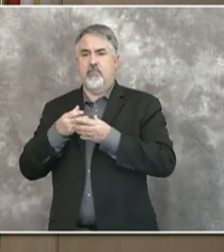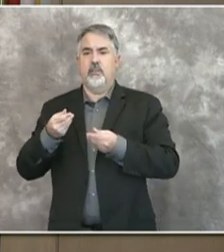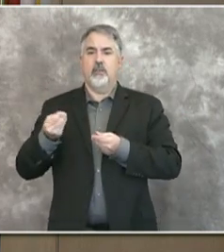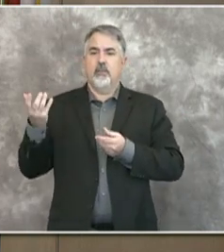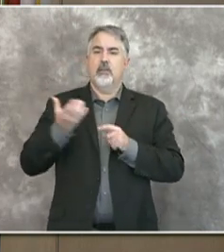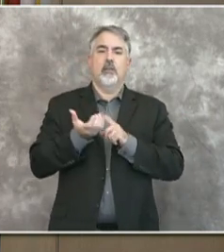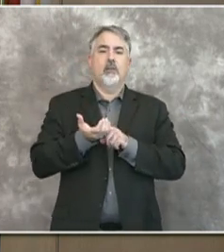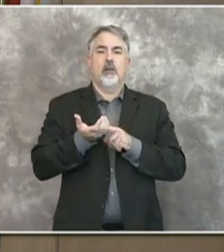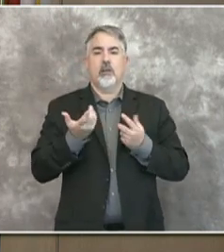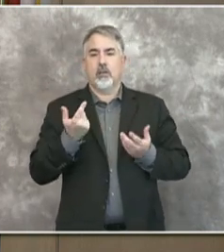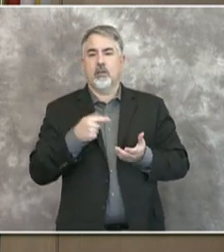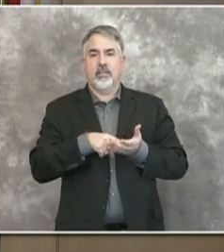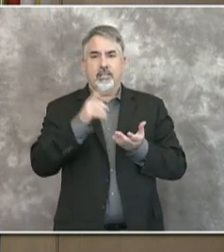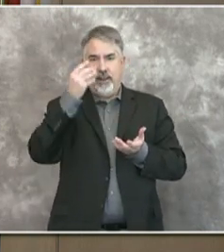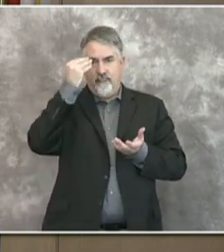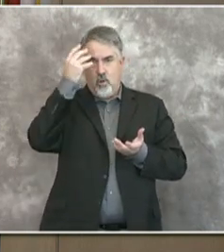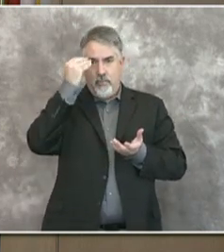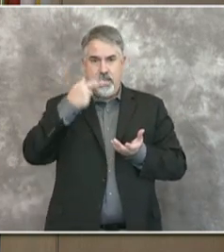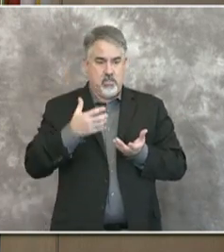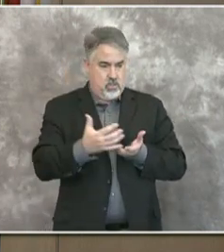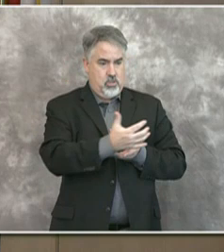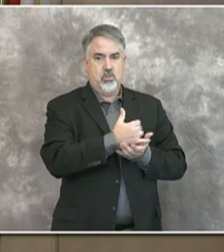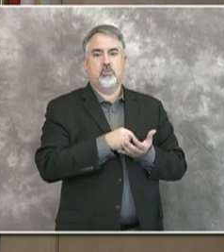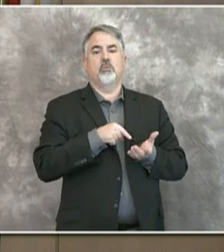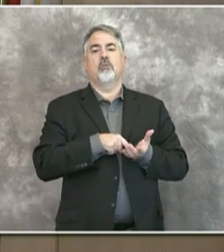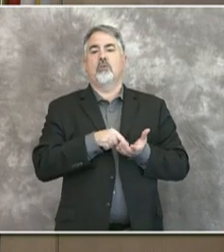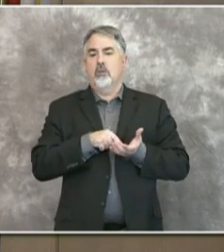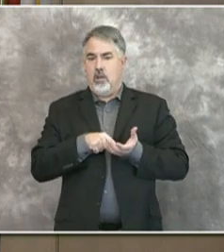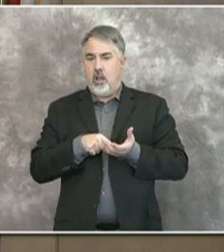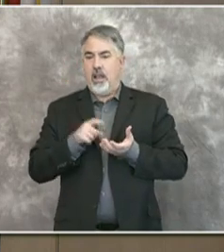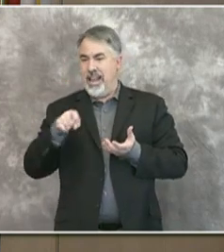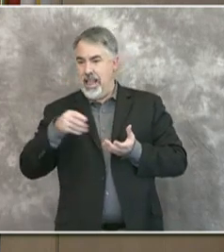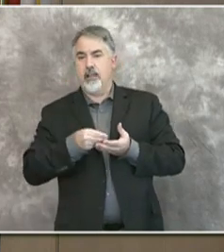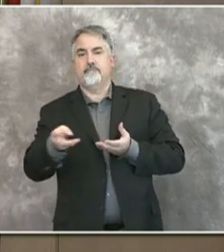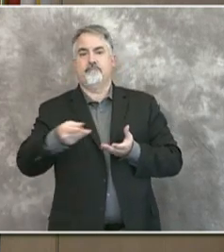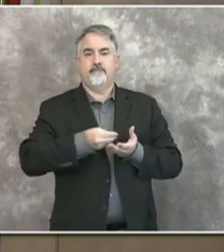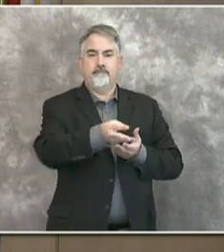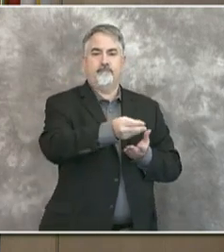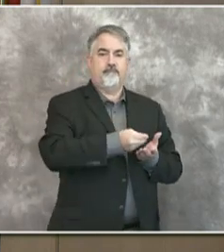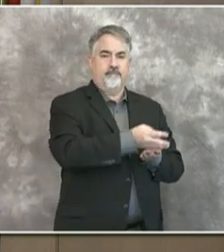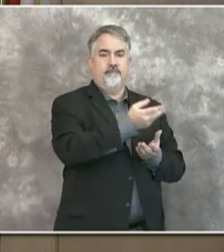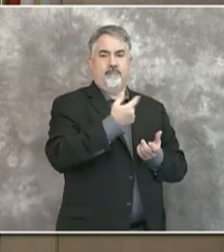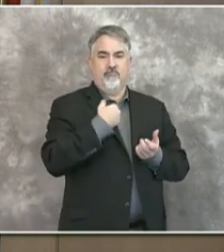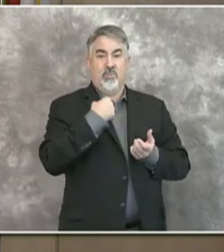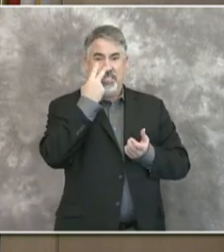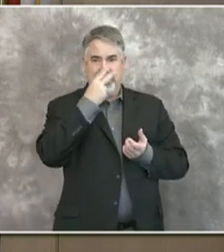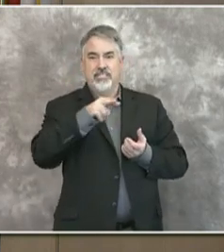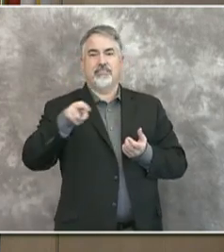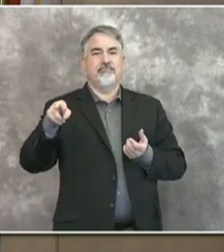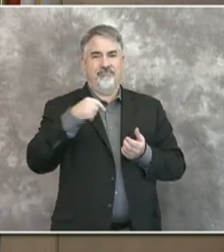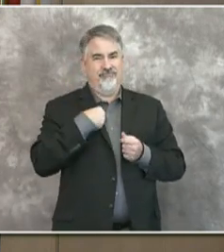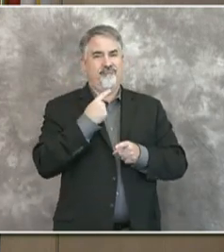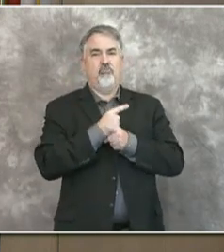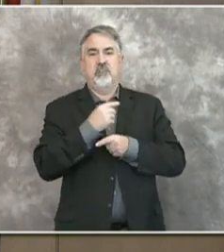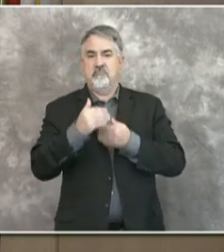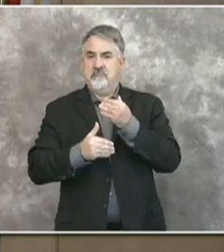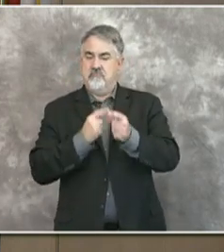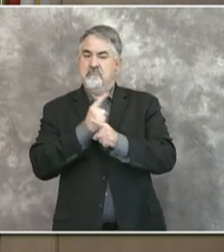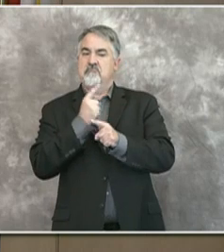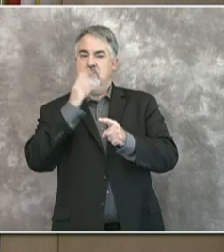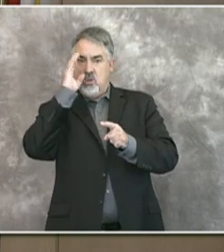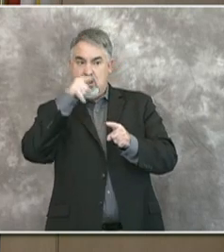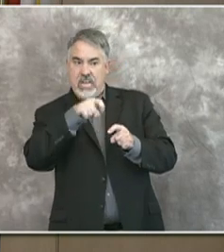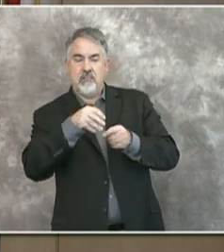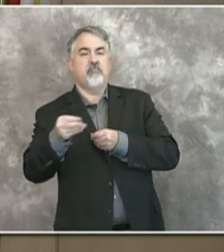efforts, and our progress is showing we're going in the right direction. As Supervisor Cox mentioned about the importance